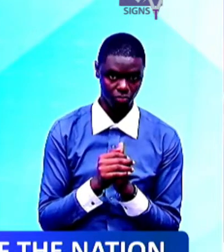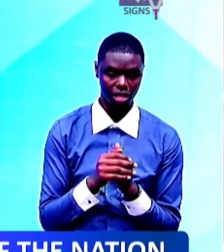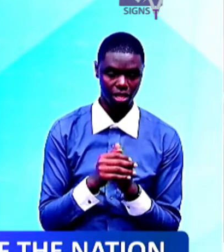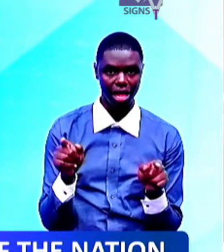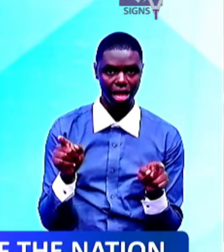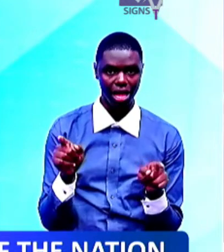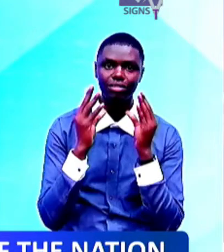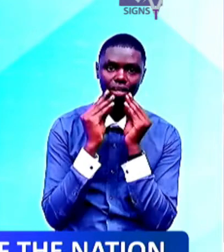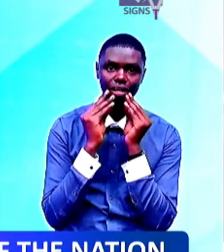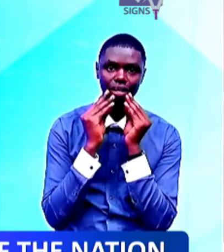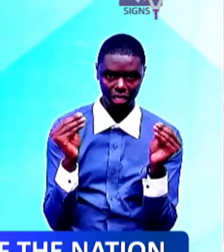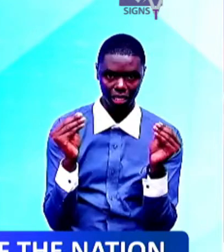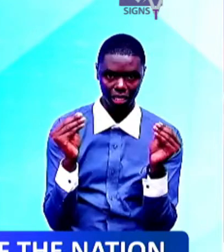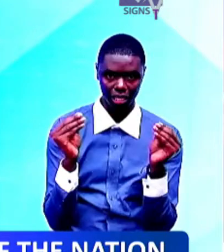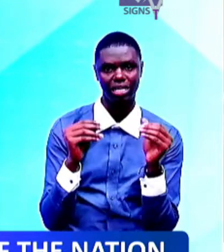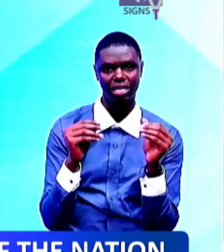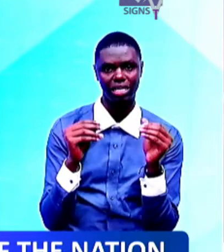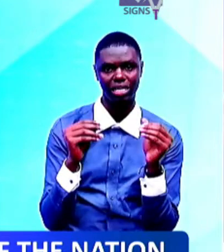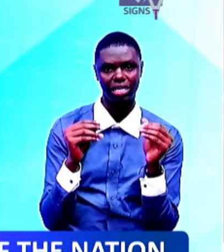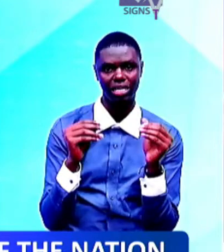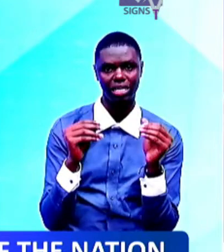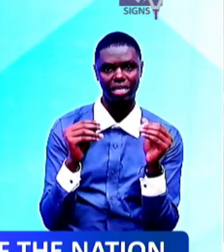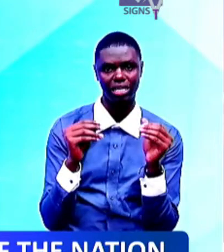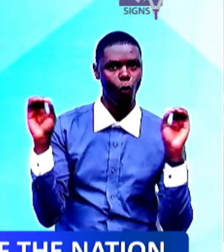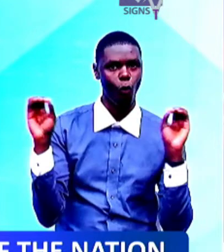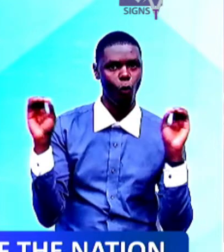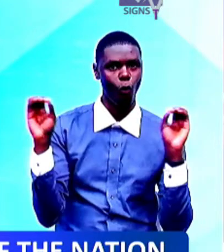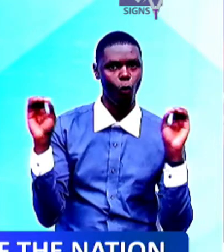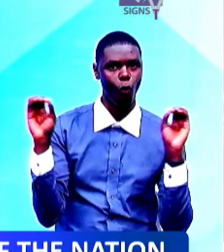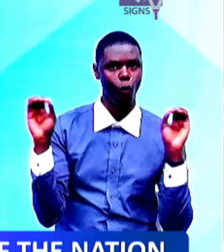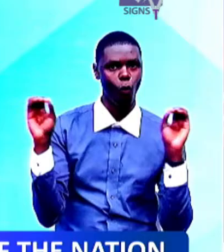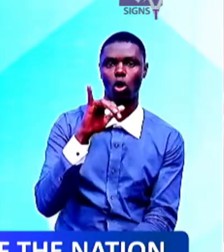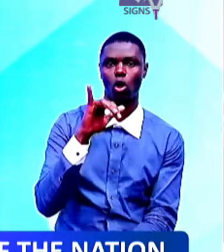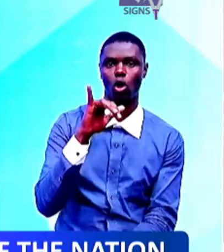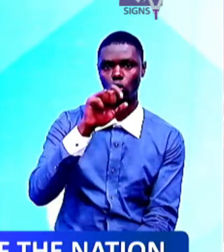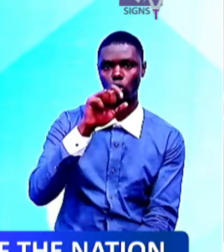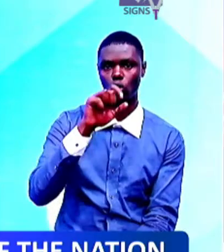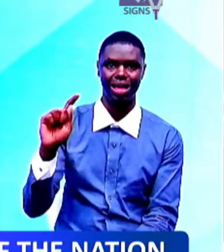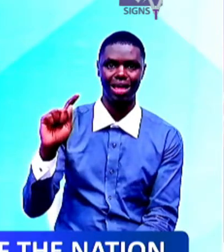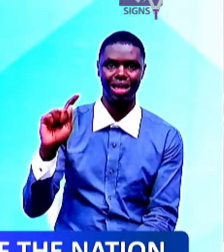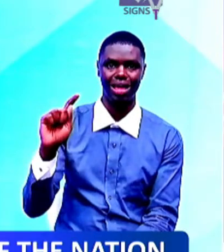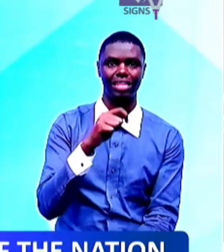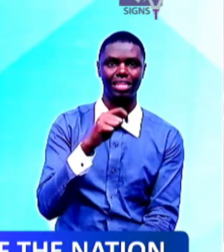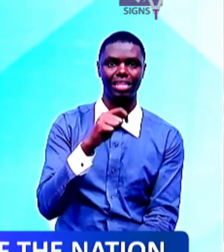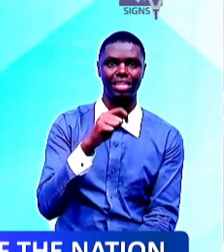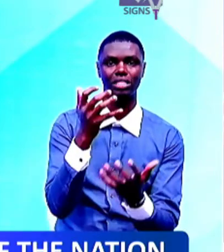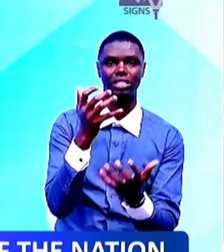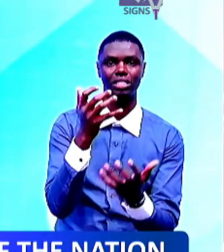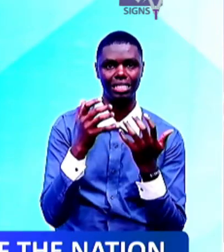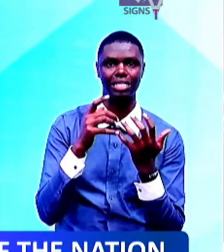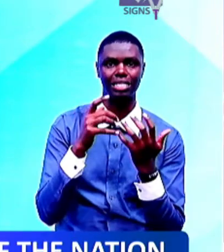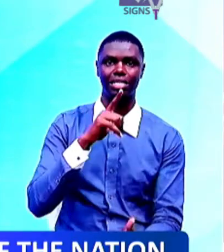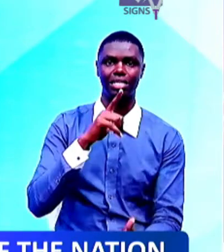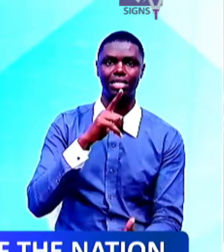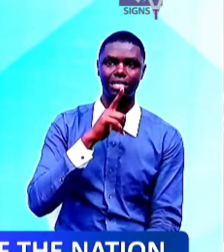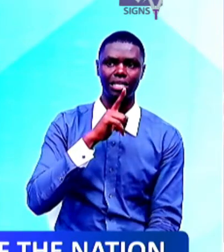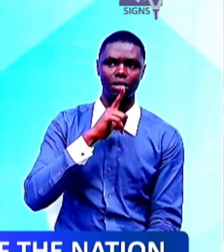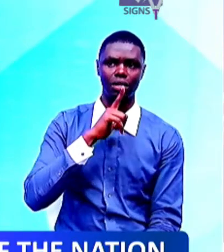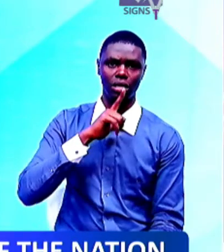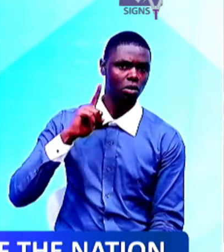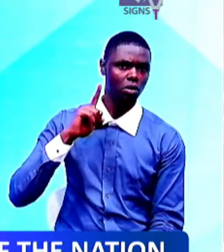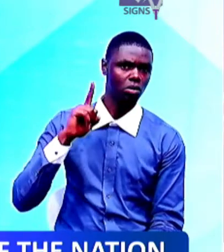Alan Hubbard, I disagree with Oyola that Kenya does not need a